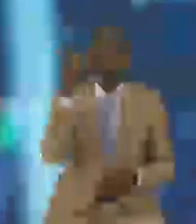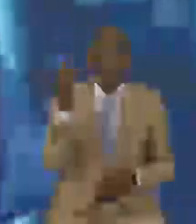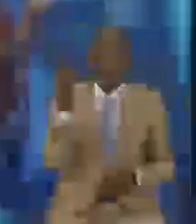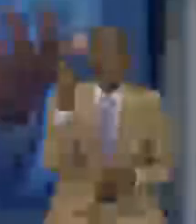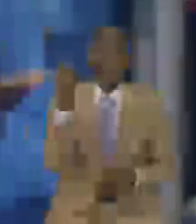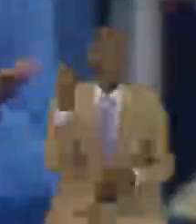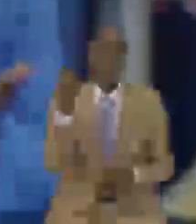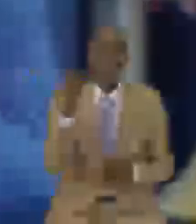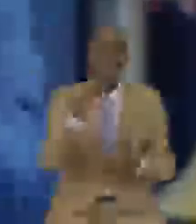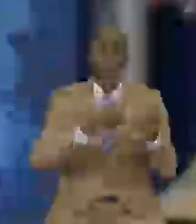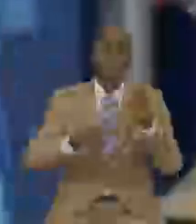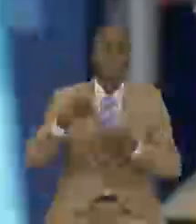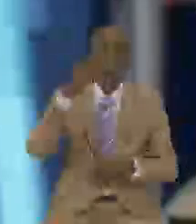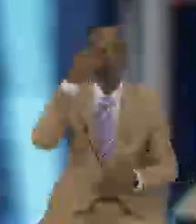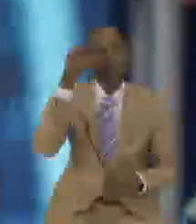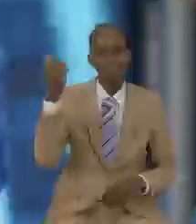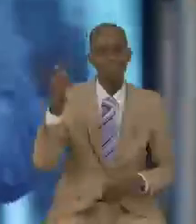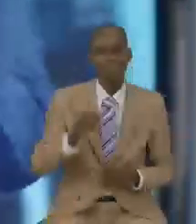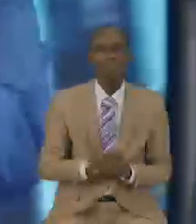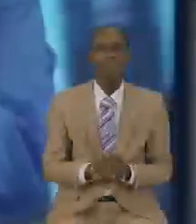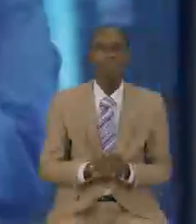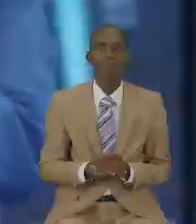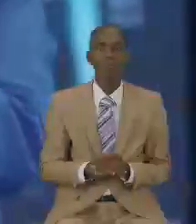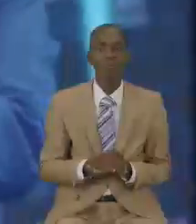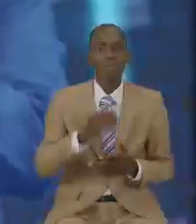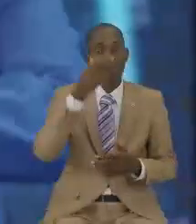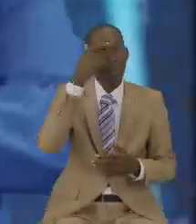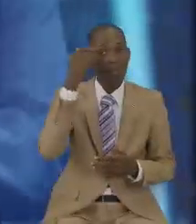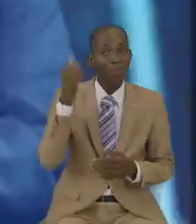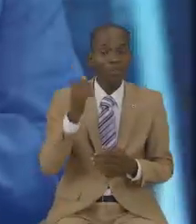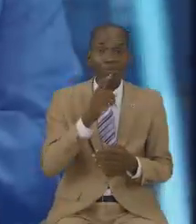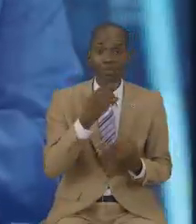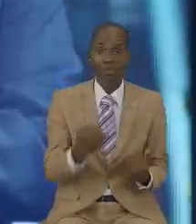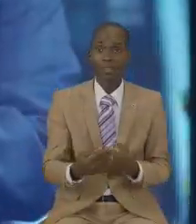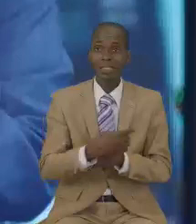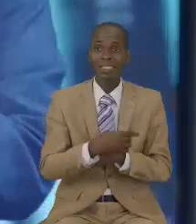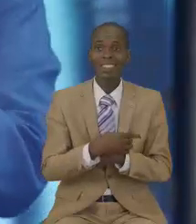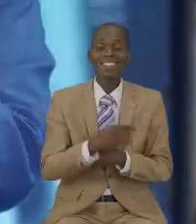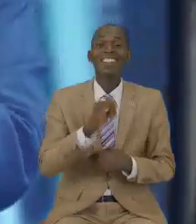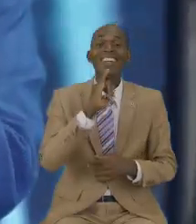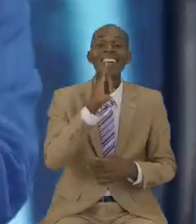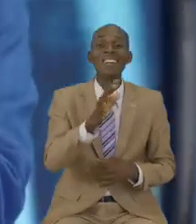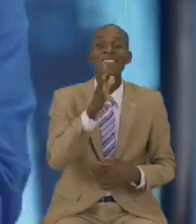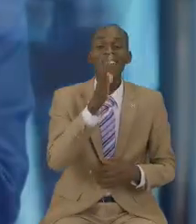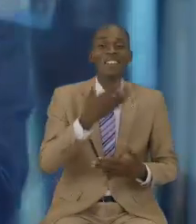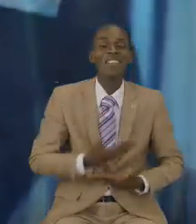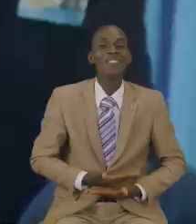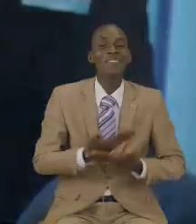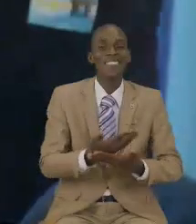Because somebody shout because. Today actually is her